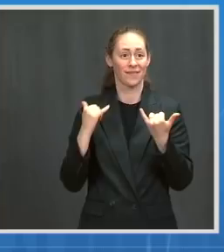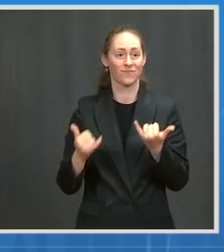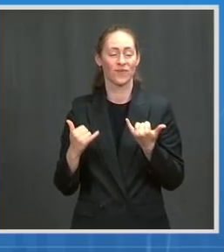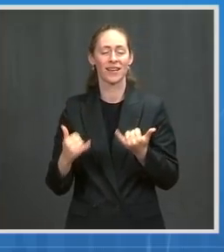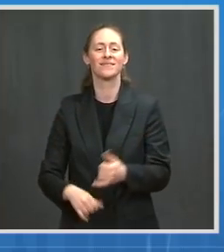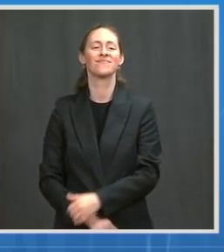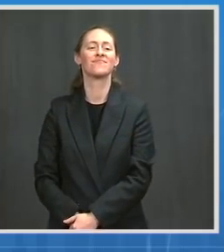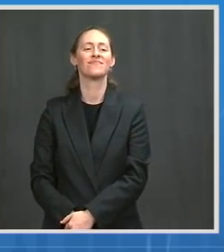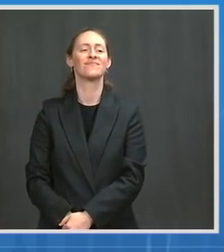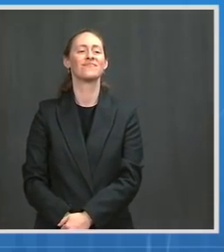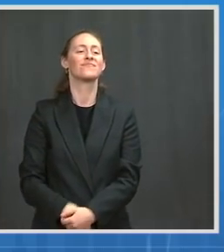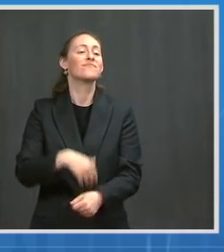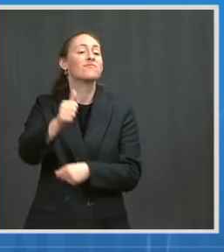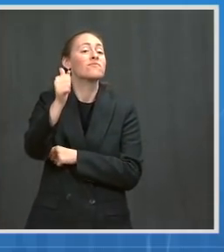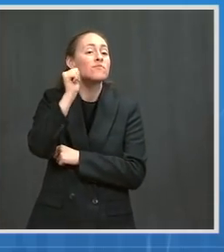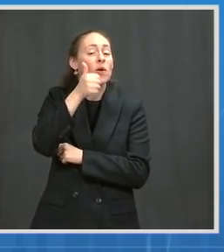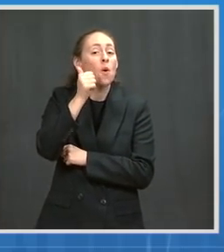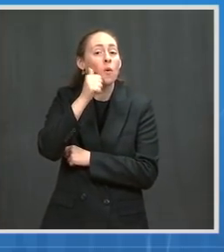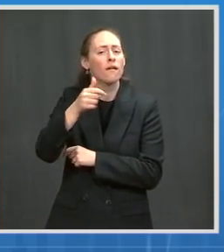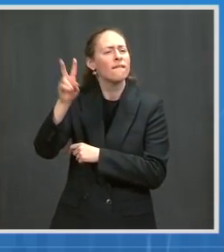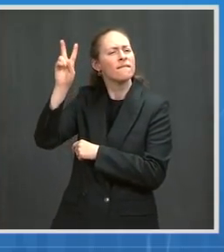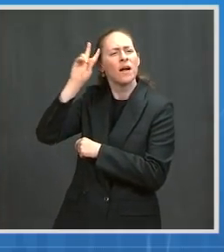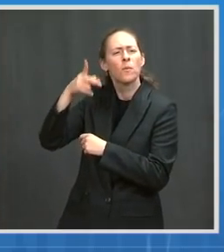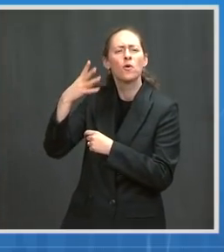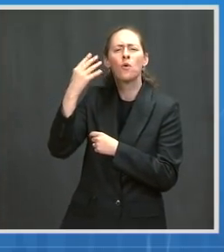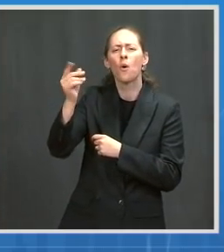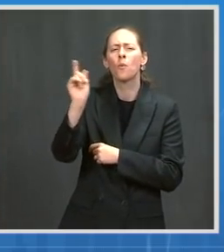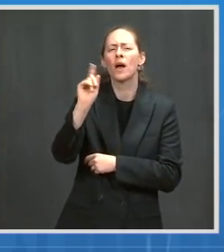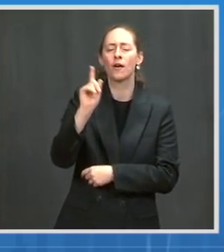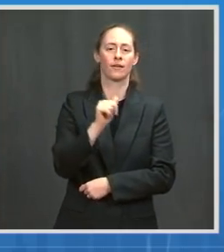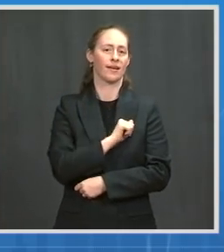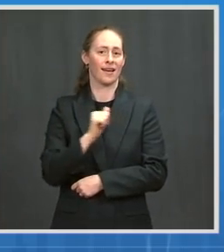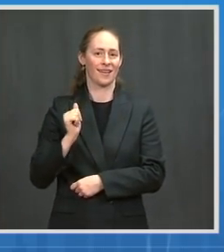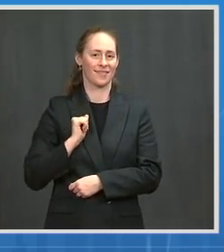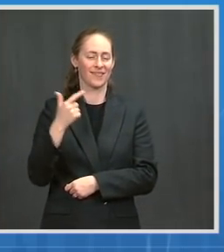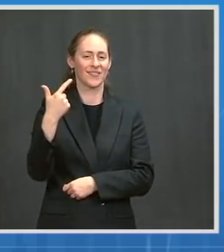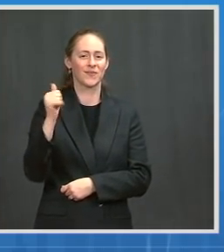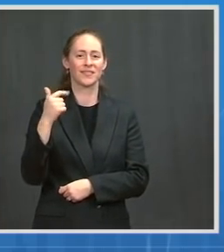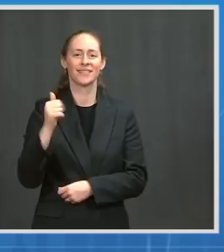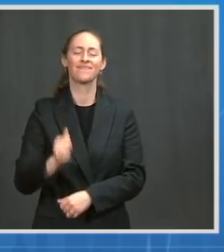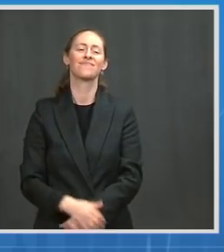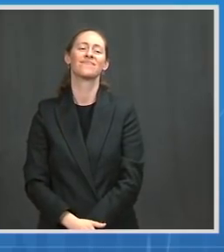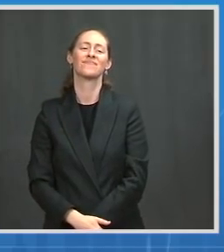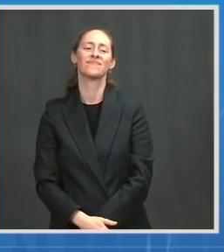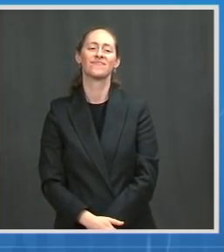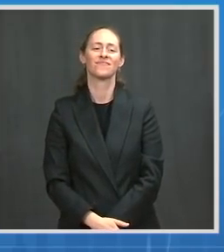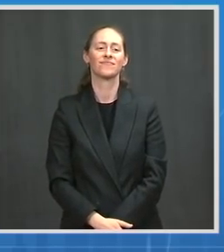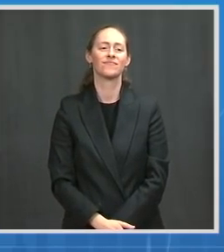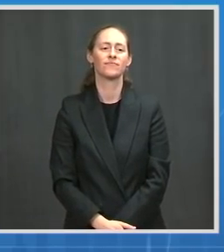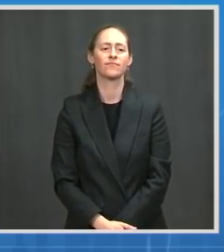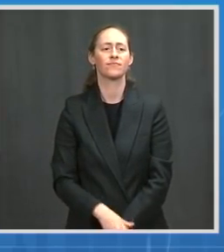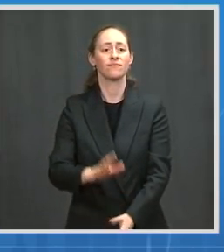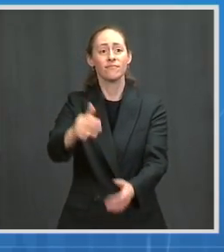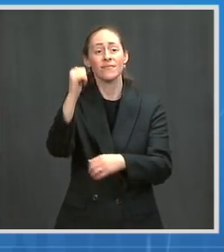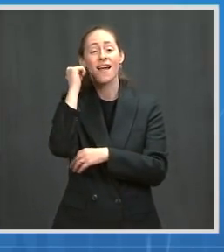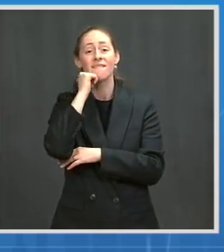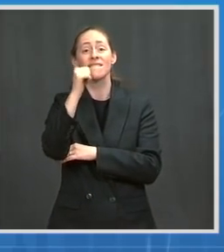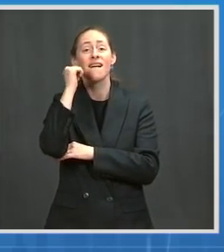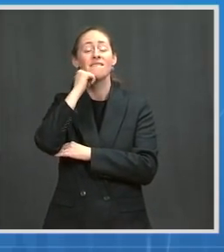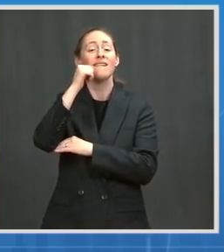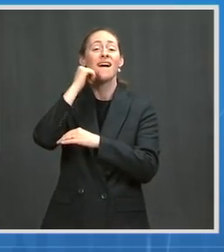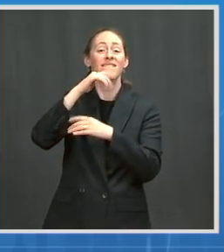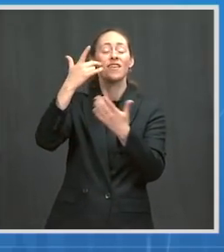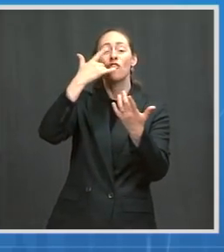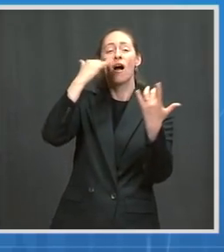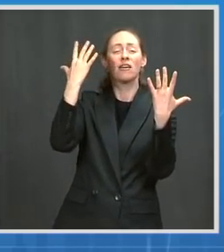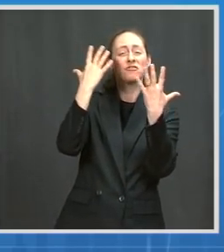Georgia tomorrow. As the outlook on the virus gets brighter and brighter by the day here at home, we're increasingly